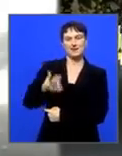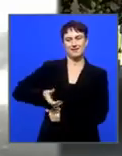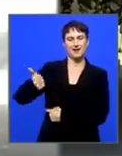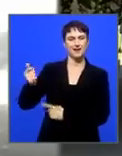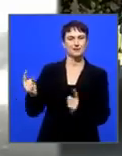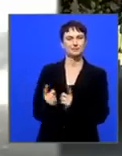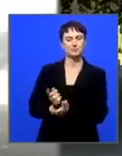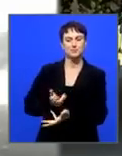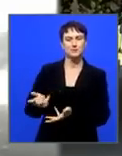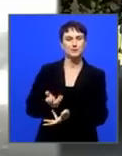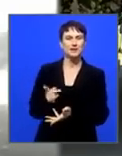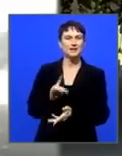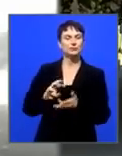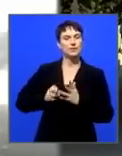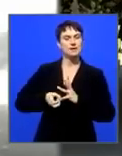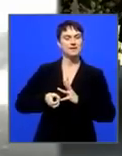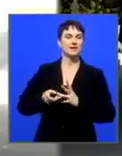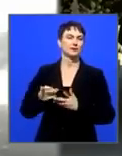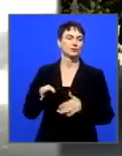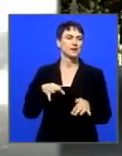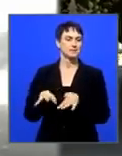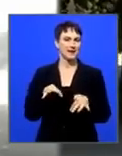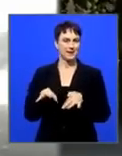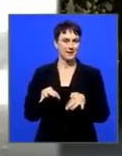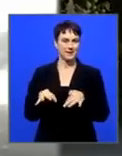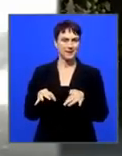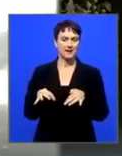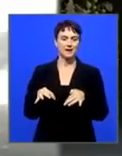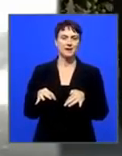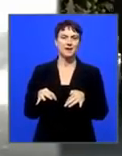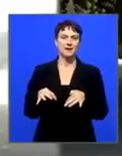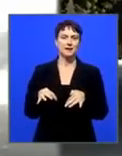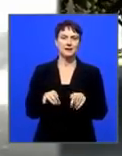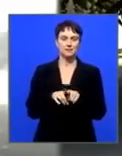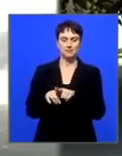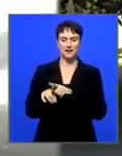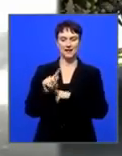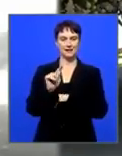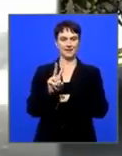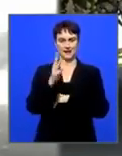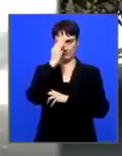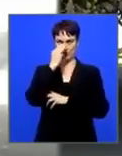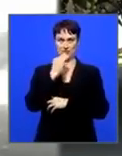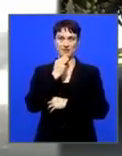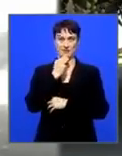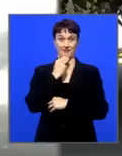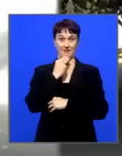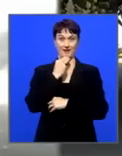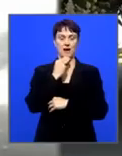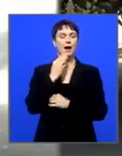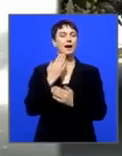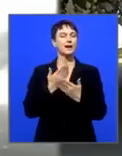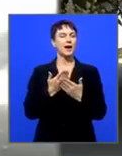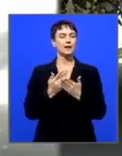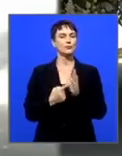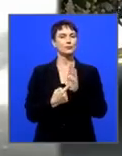was at pain sort of trying to explain the fact that, when television images sometimes may give the impression,